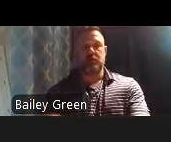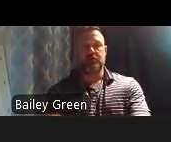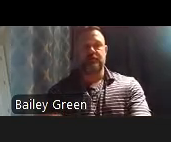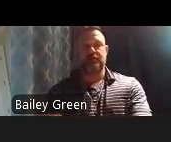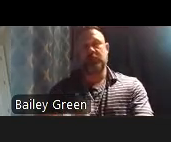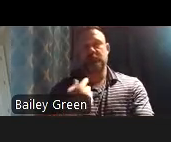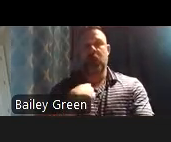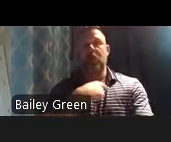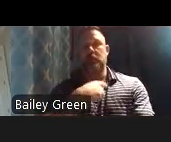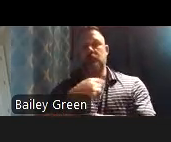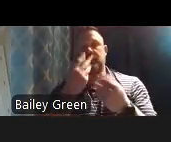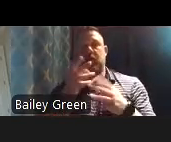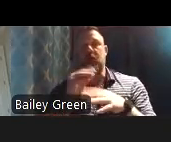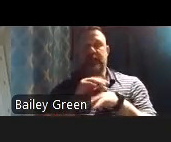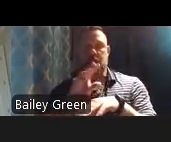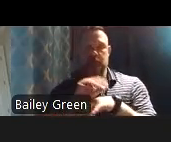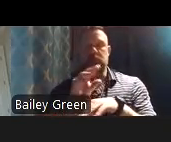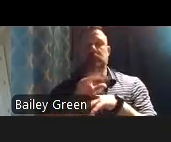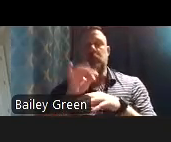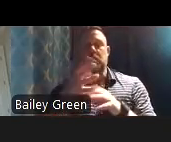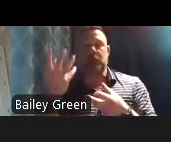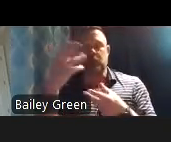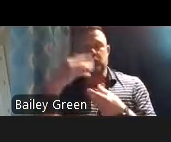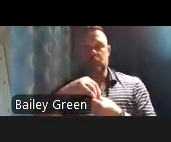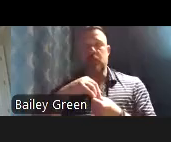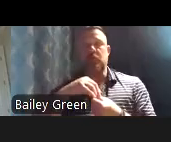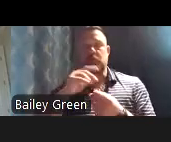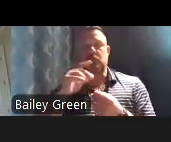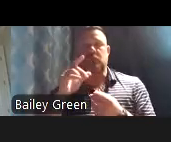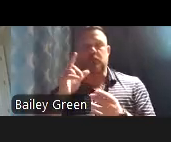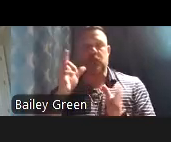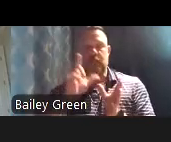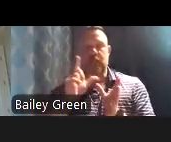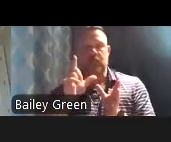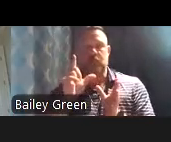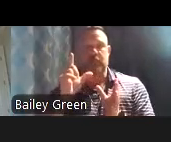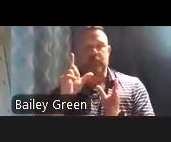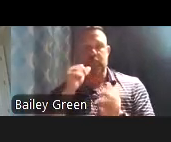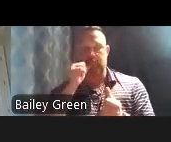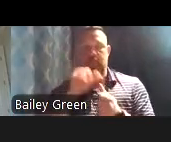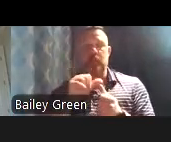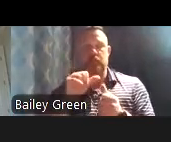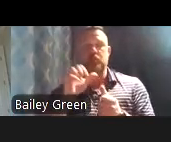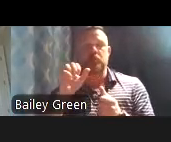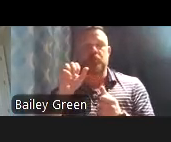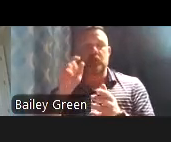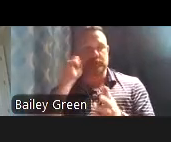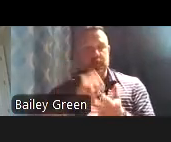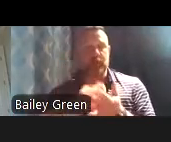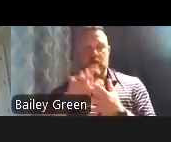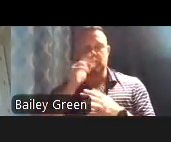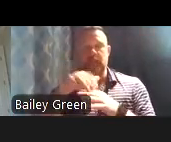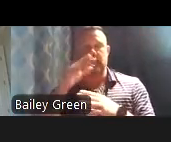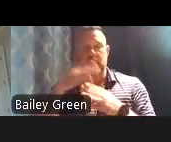some advice, and that'll get incorporated into the letter to the secretary that we send at the end of the meeting. So interested